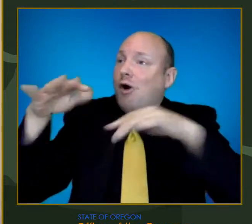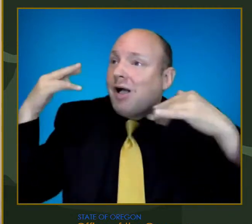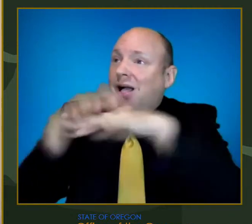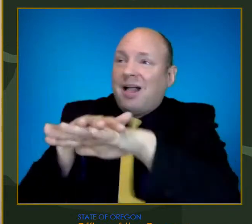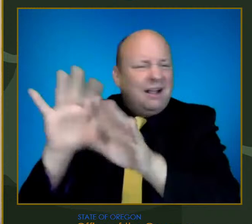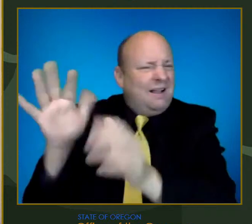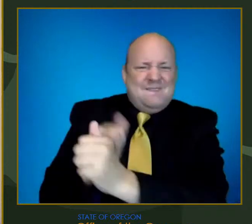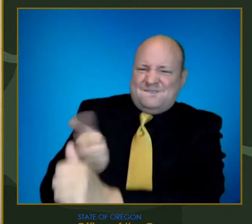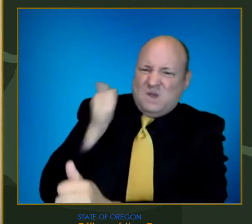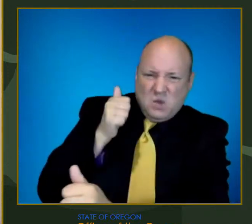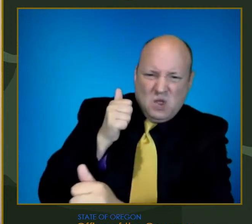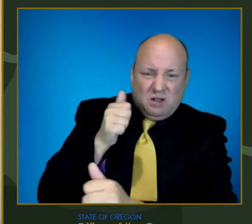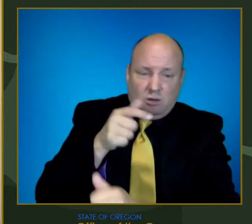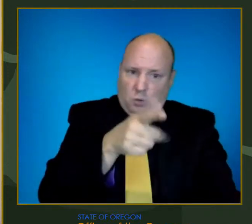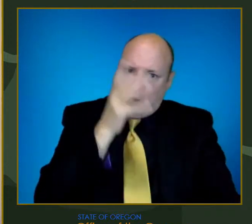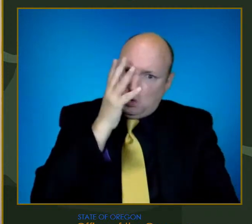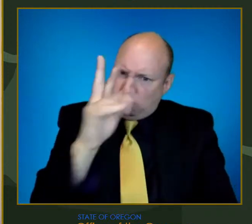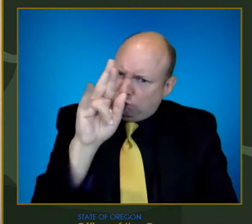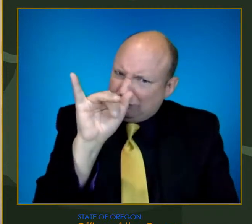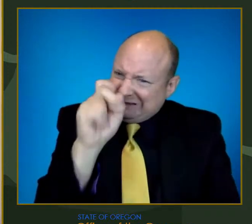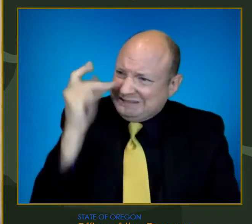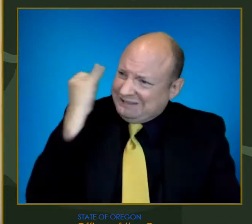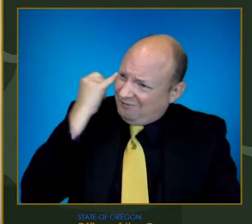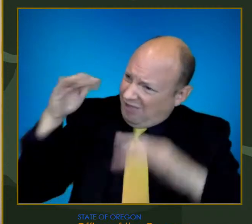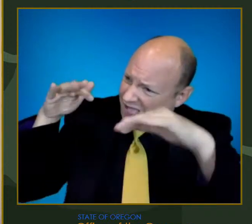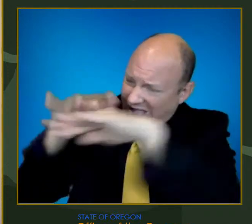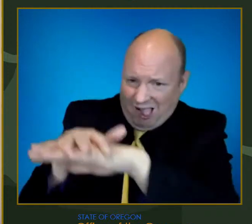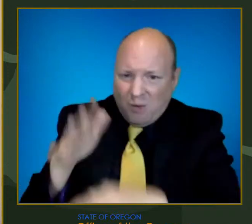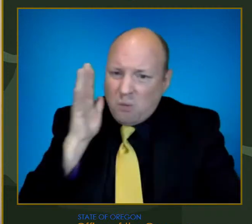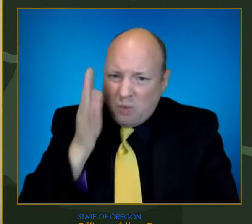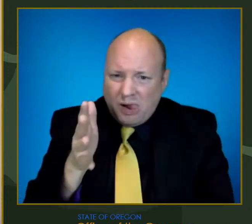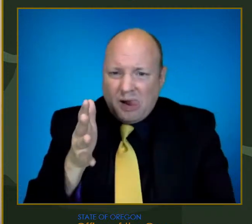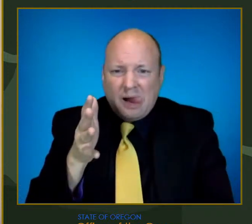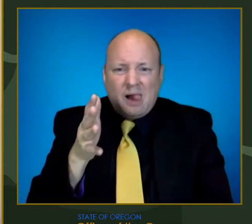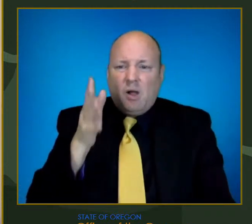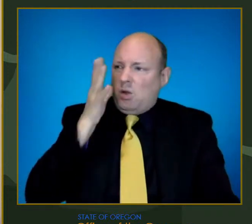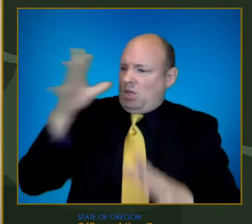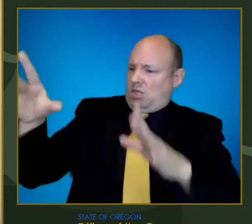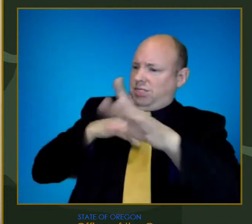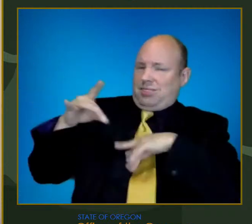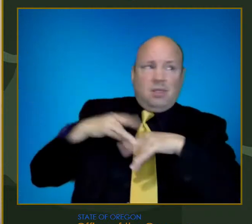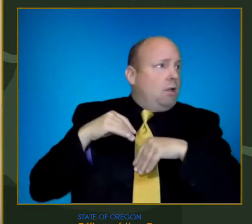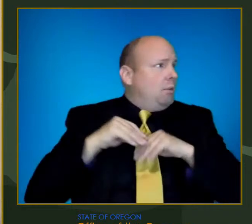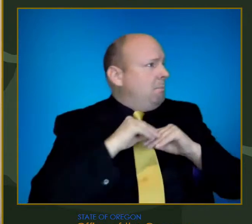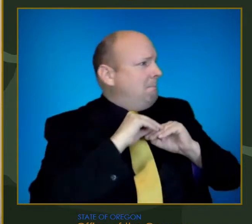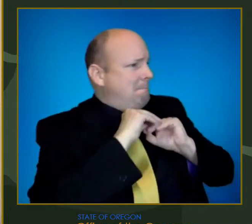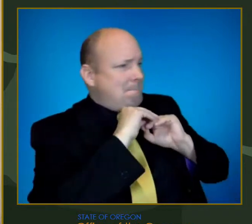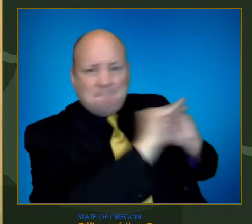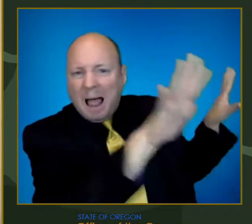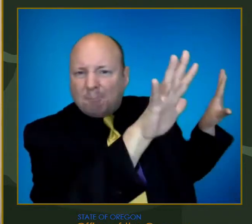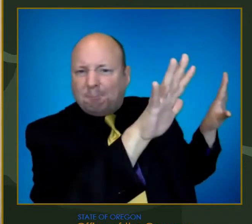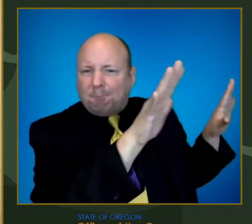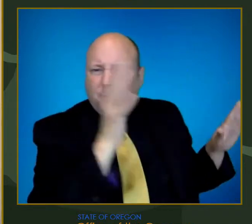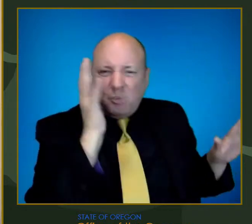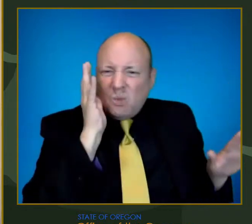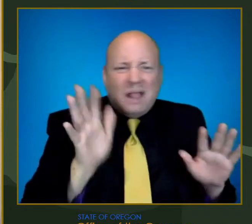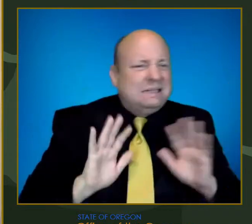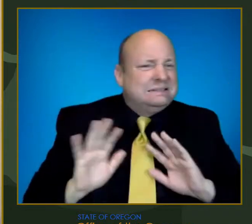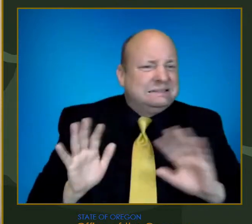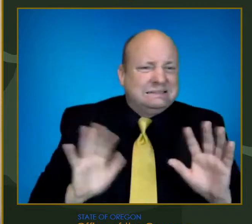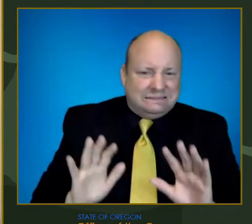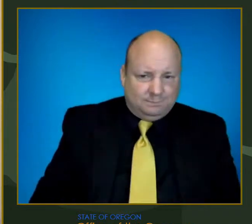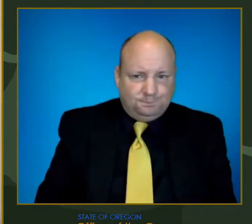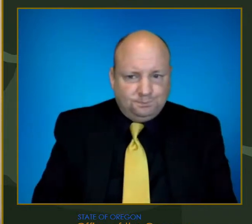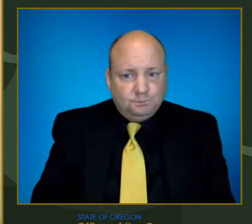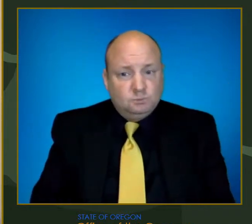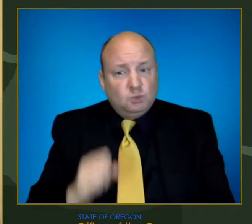you will bring that virus home to your family and loved ones and potentially make them sick. So the restrictions on businesses would be a broad